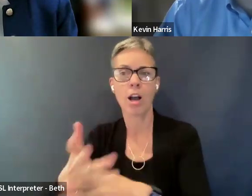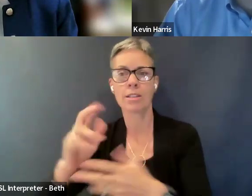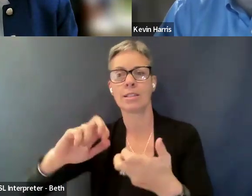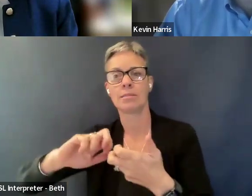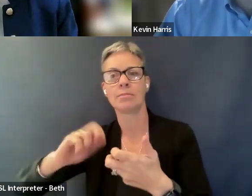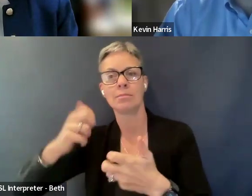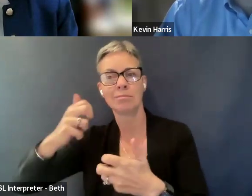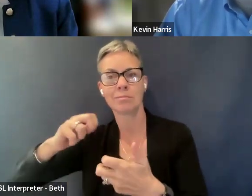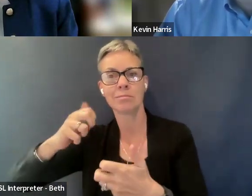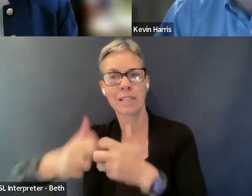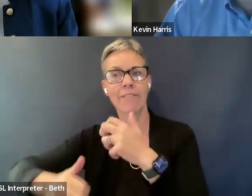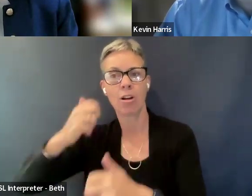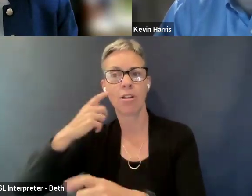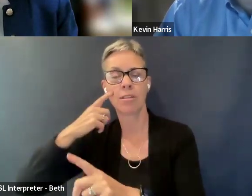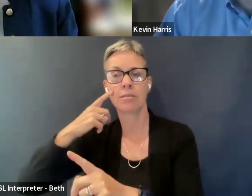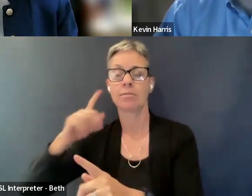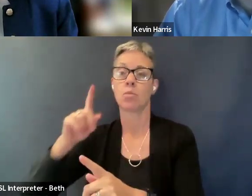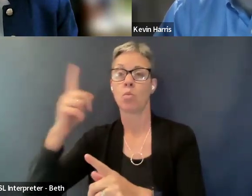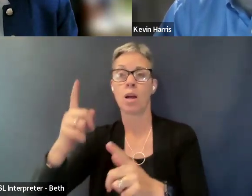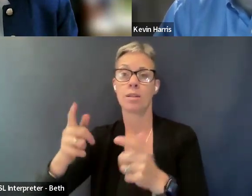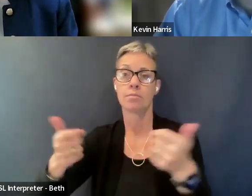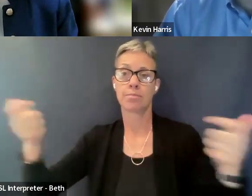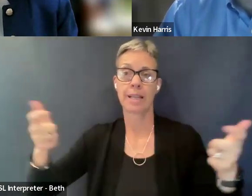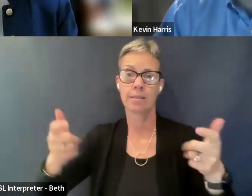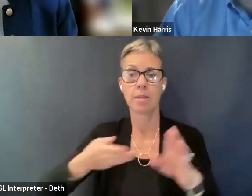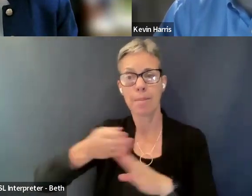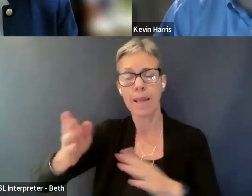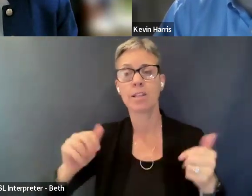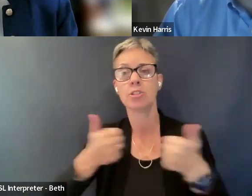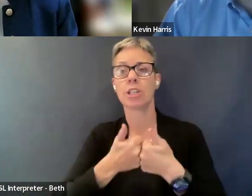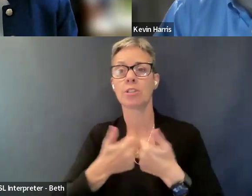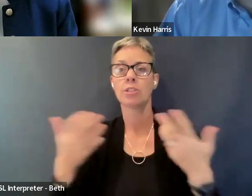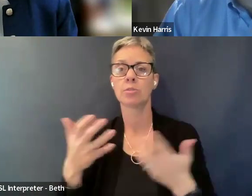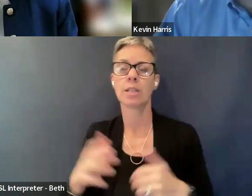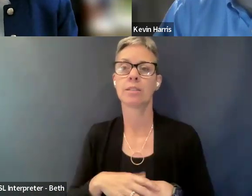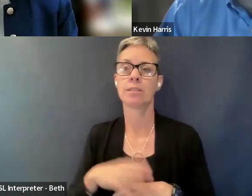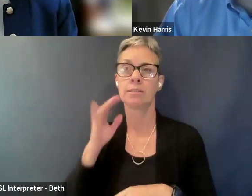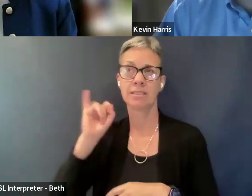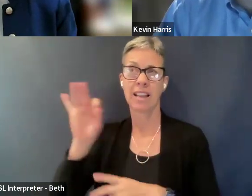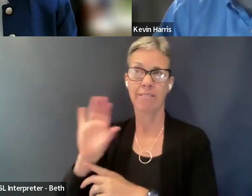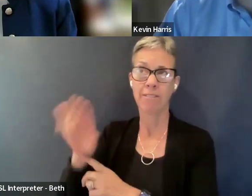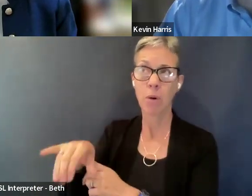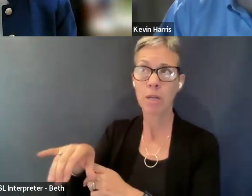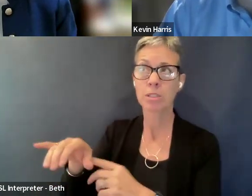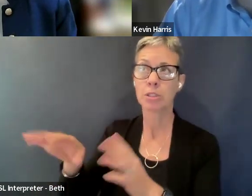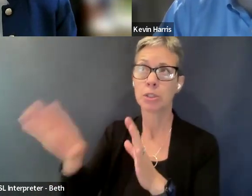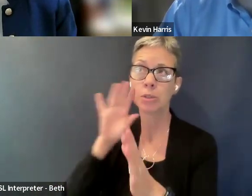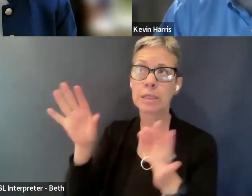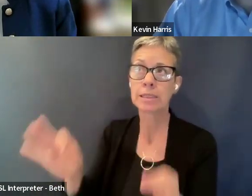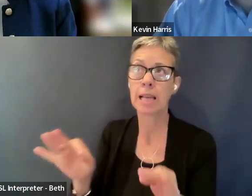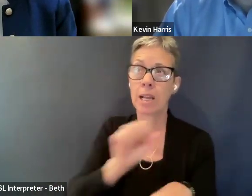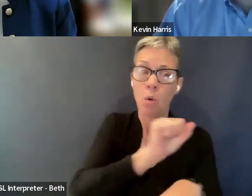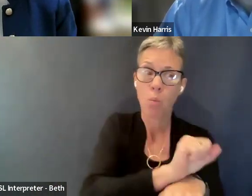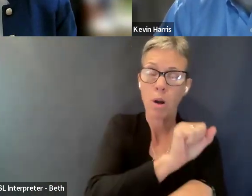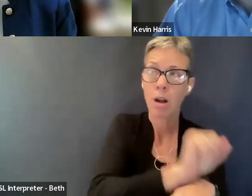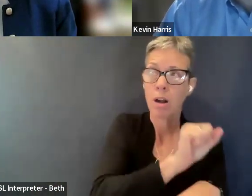One of the biggest challenges is the tough choice when forced to make the decision between pursuing employment